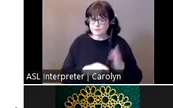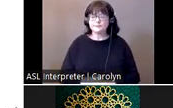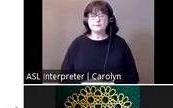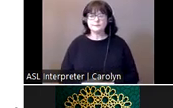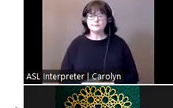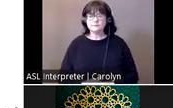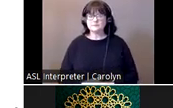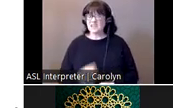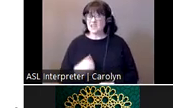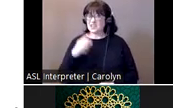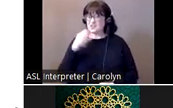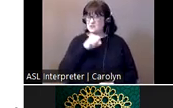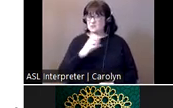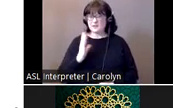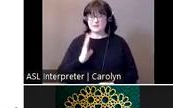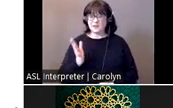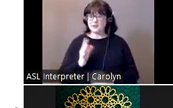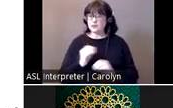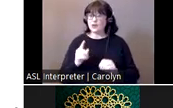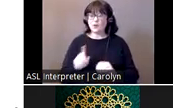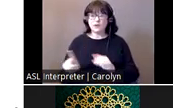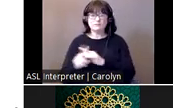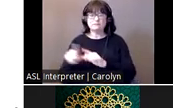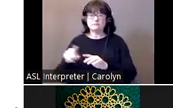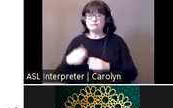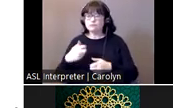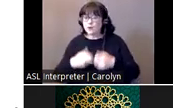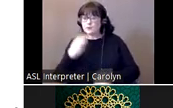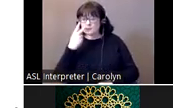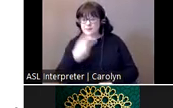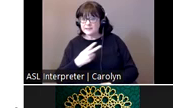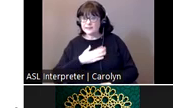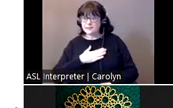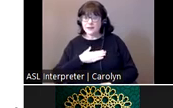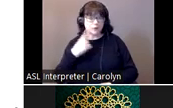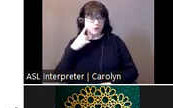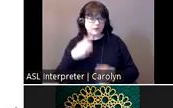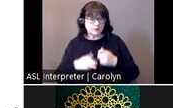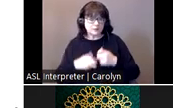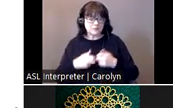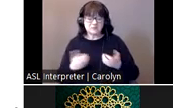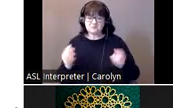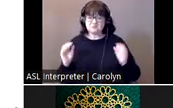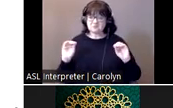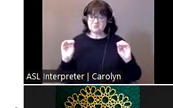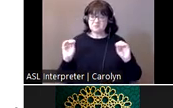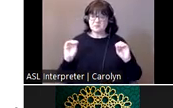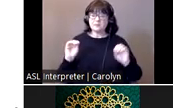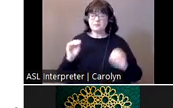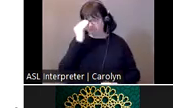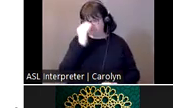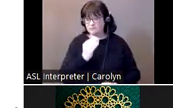I'm assuming so. I haven't seen any messages in the chat otherwise. I was having a little bit of connectivity